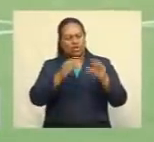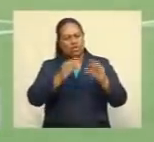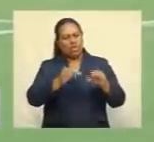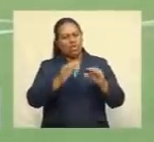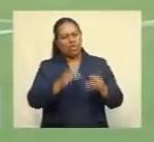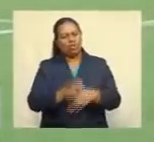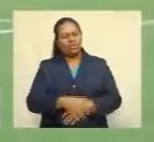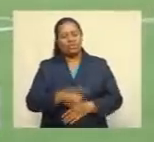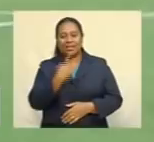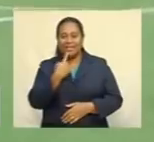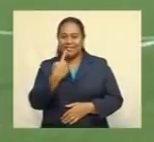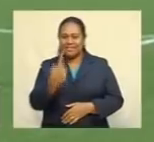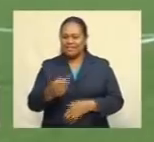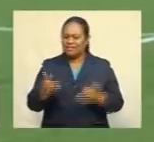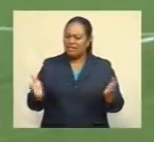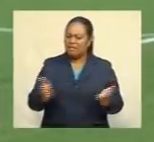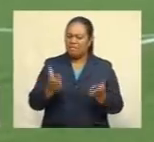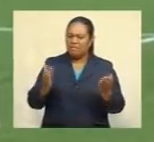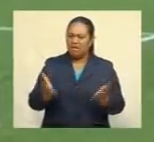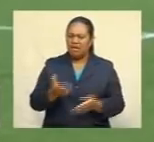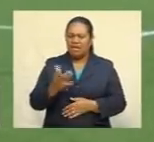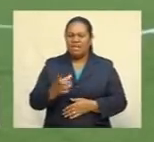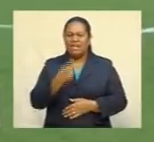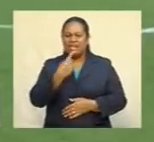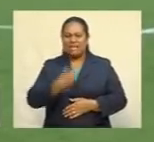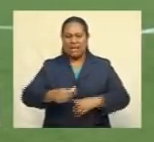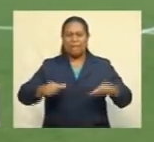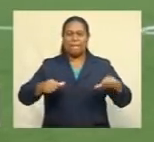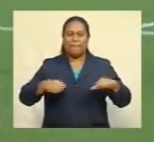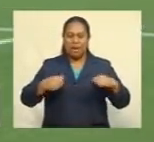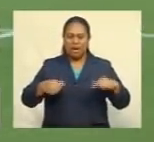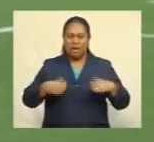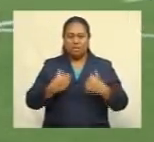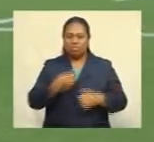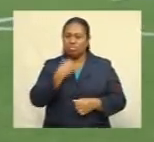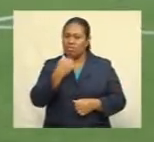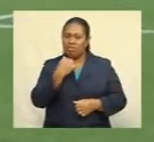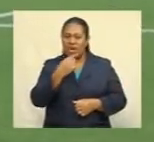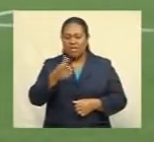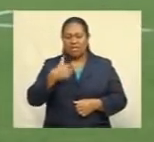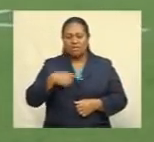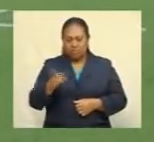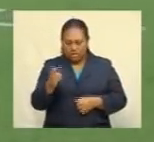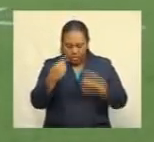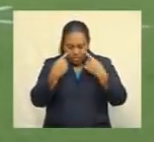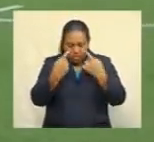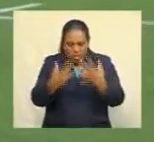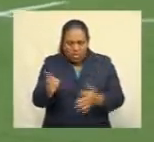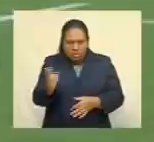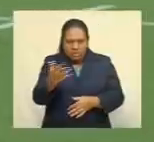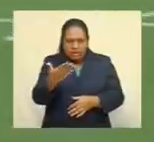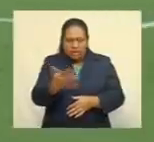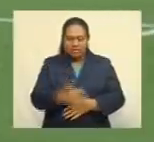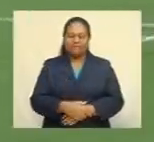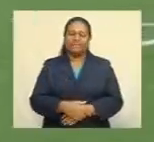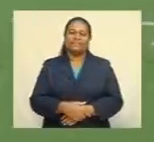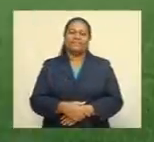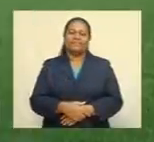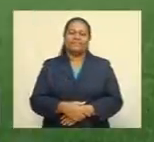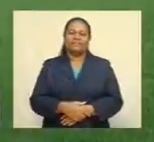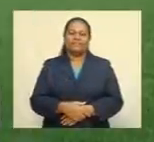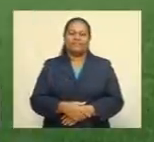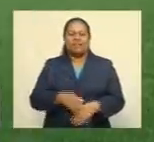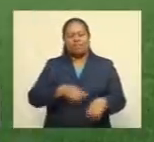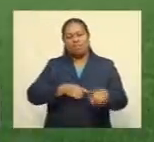Prakash says the players' complacent behavior could have resulted in a loss. Again, I think the boys got